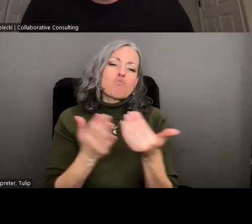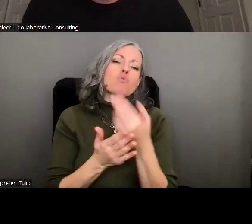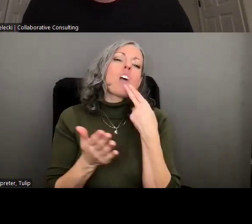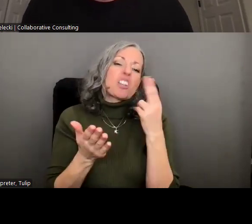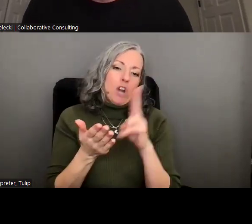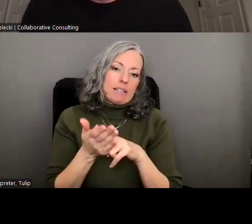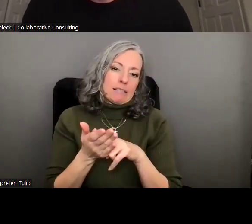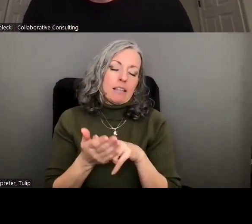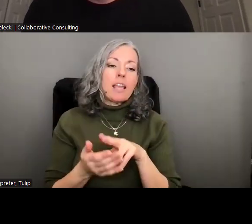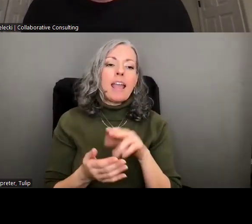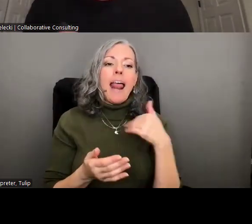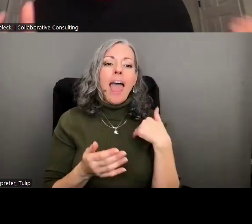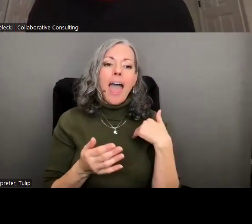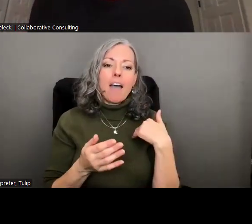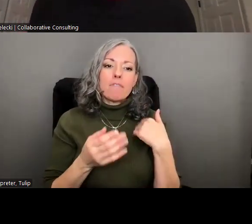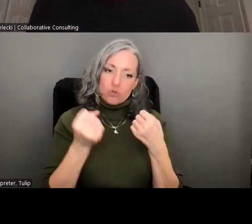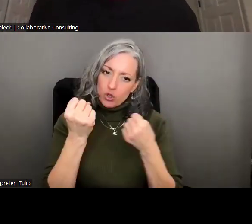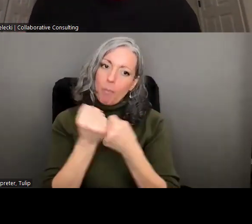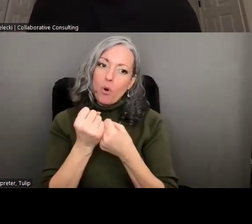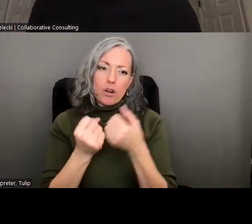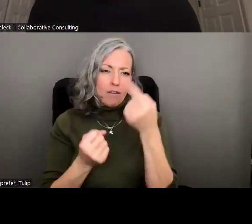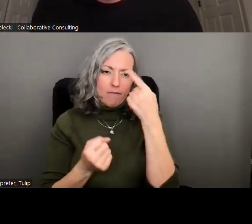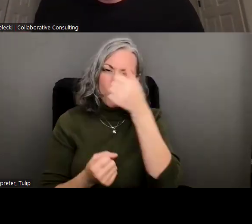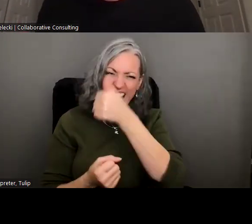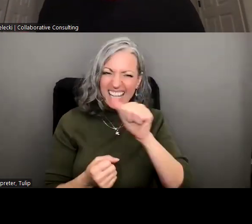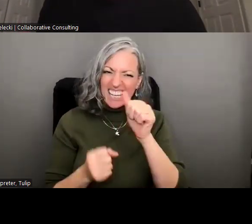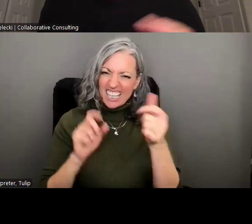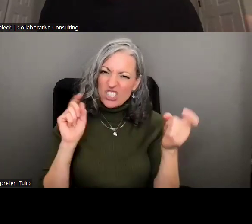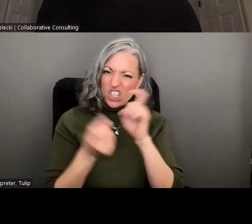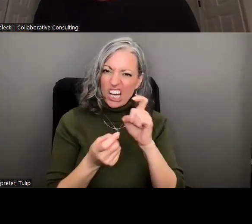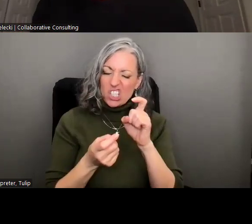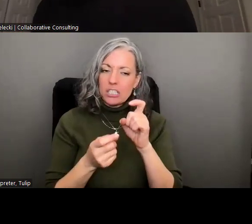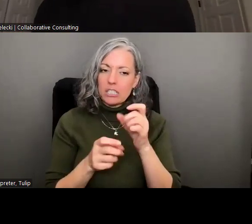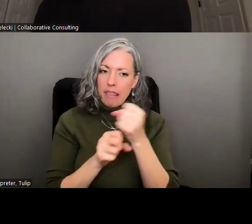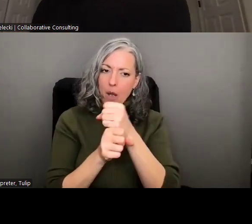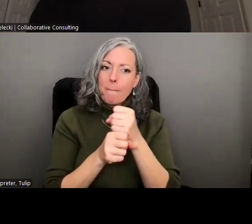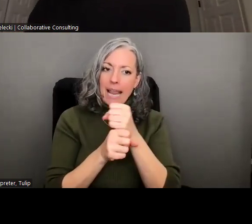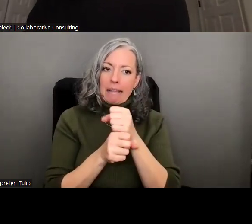that there's adequate support for any changes that might be made in this area.